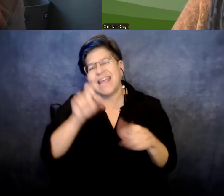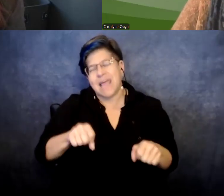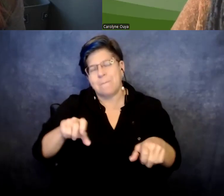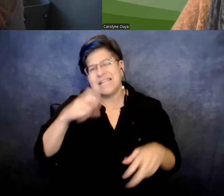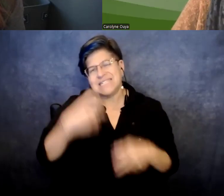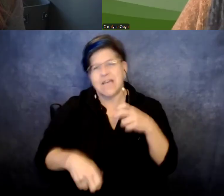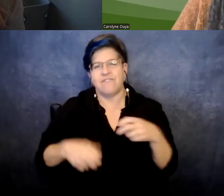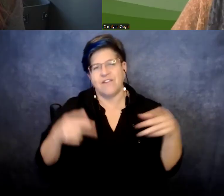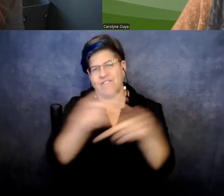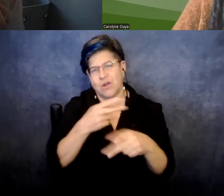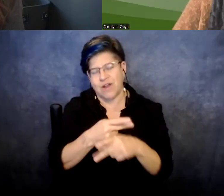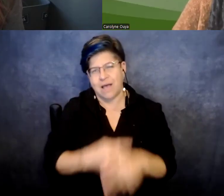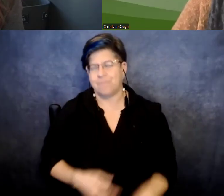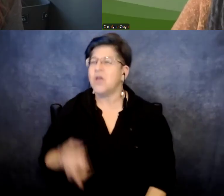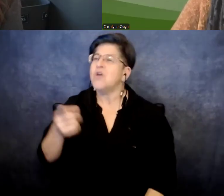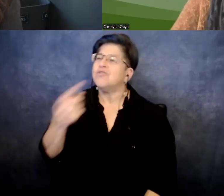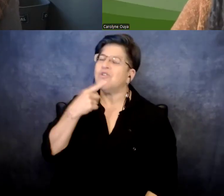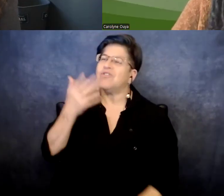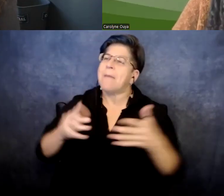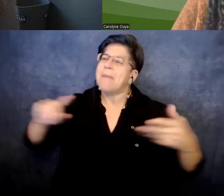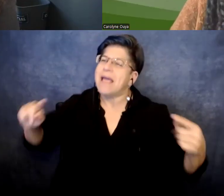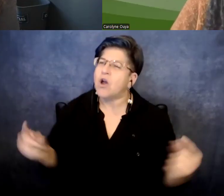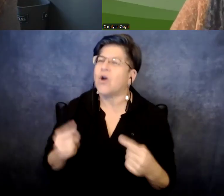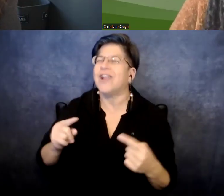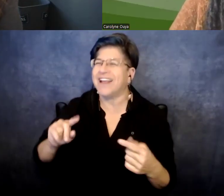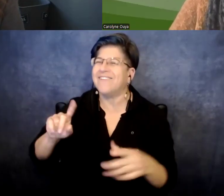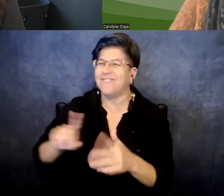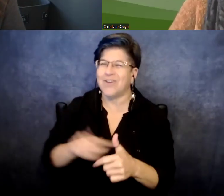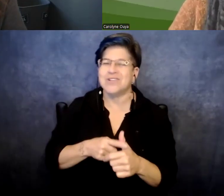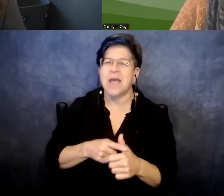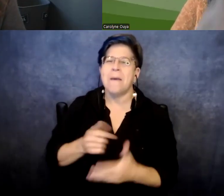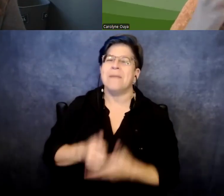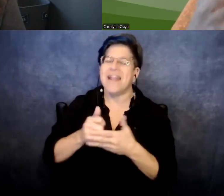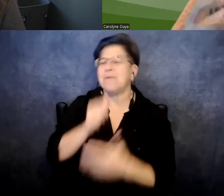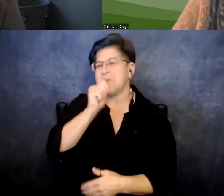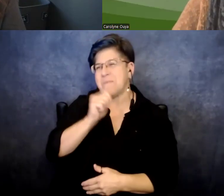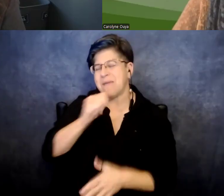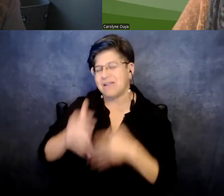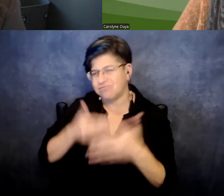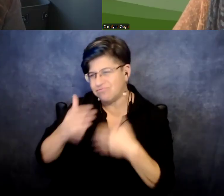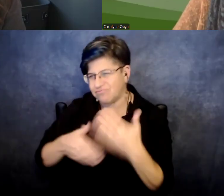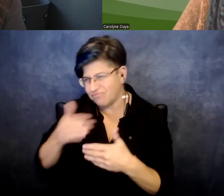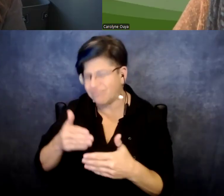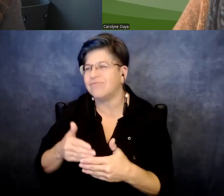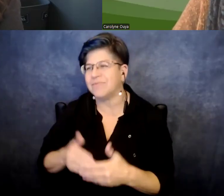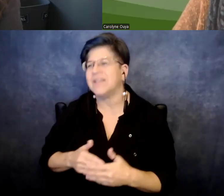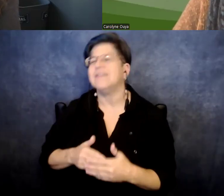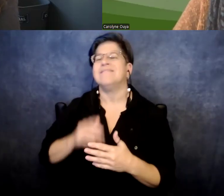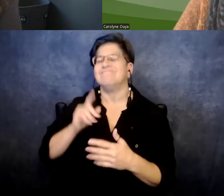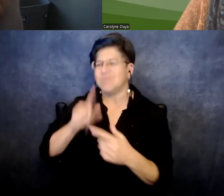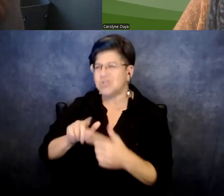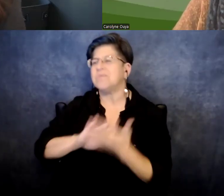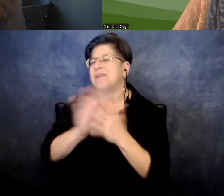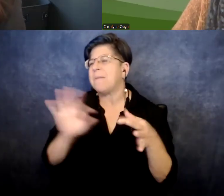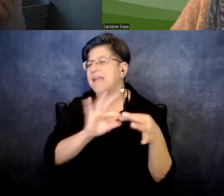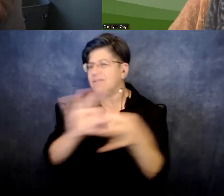be painful at first, but it's helpful Yes. to be patient along the way of getting it to that level of coordination. Yeah.